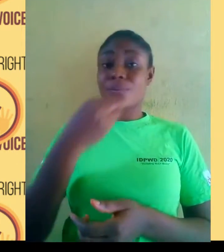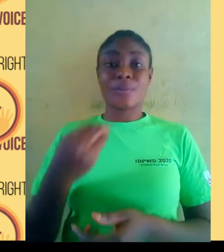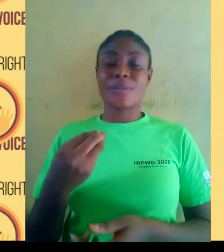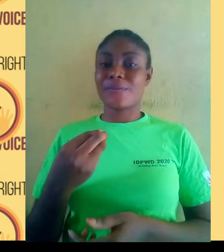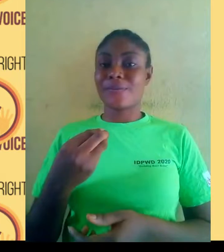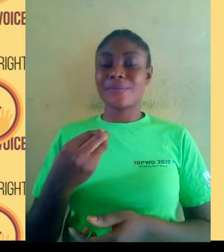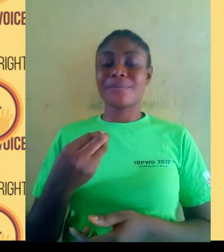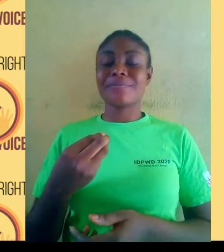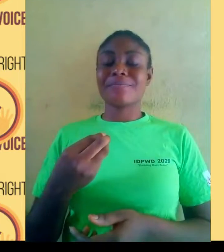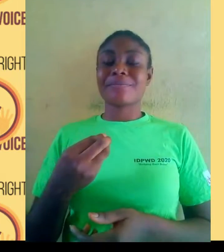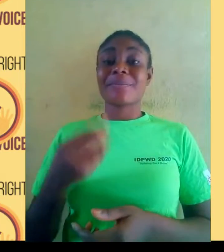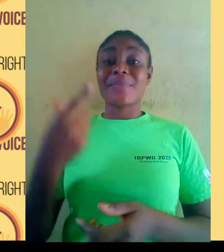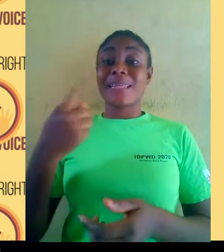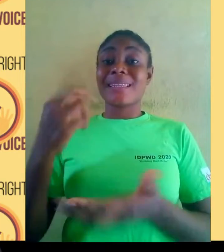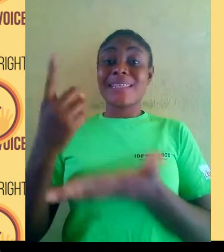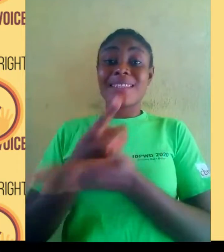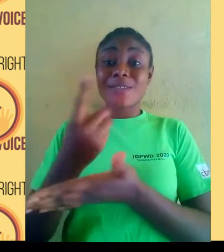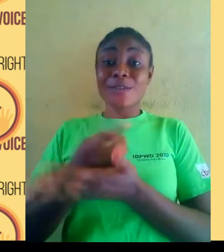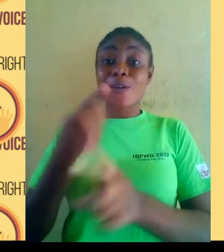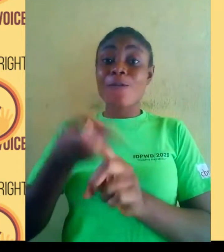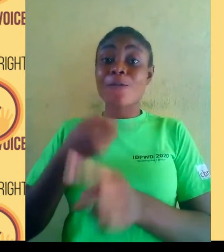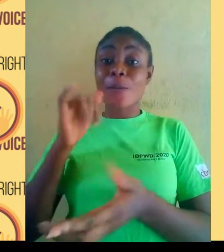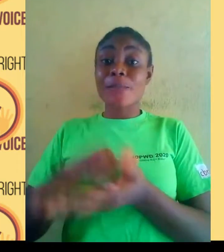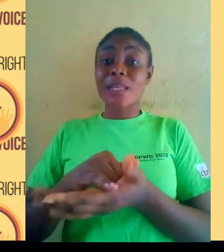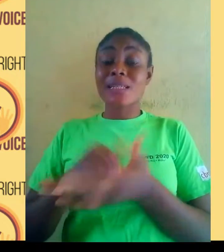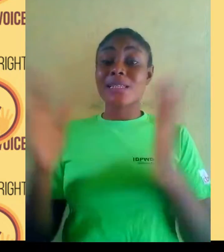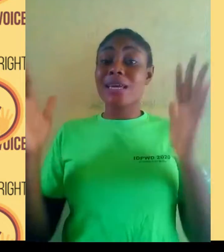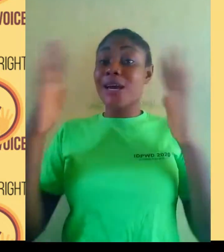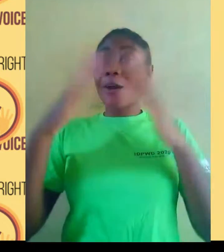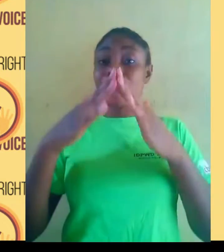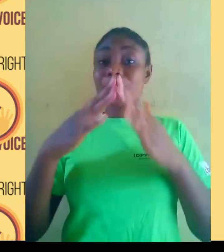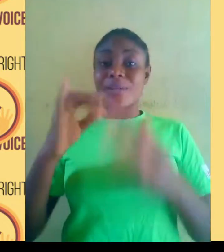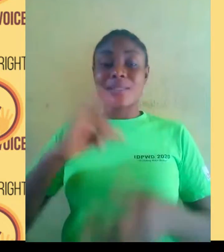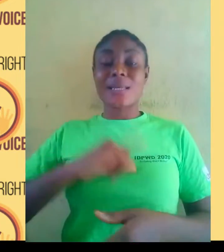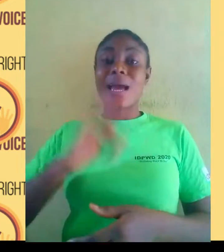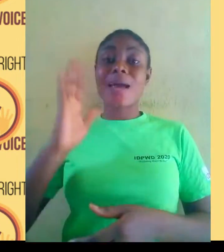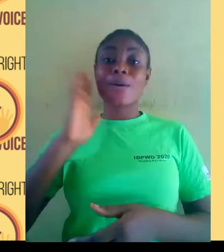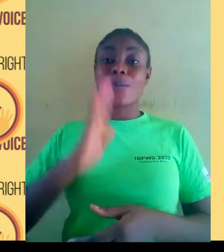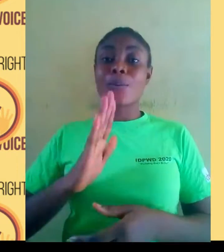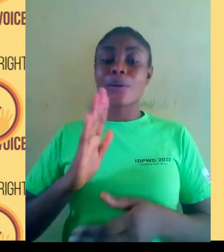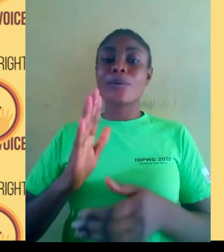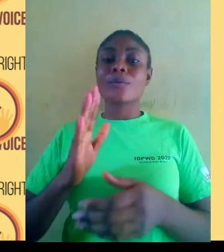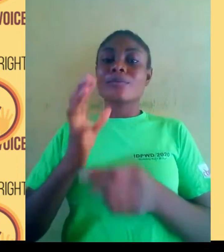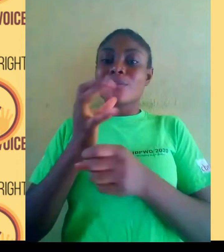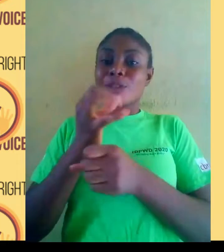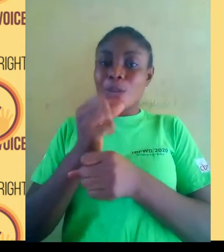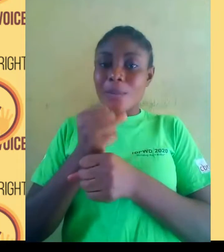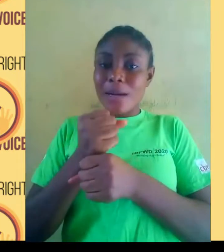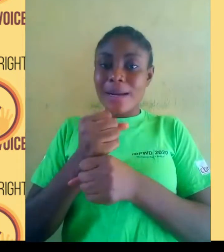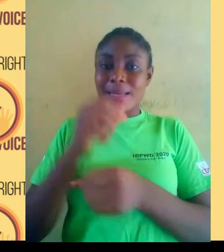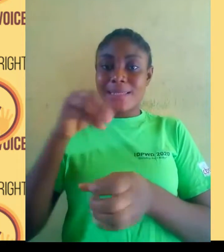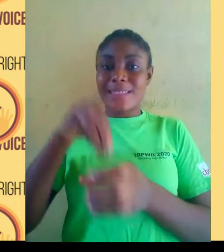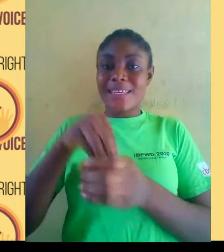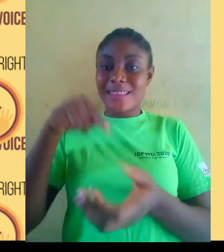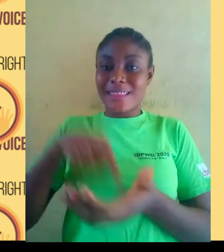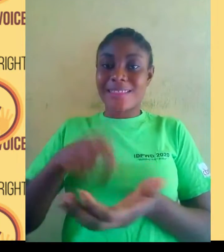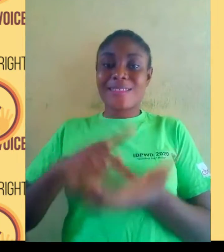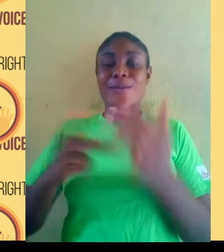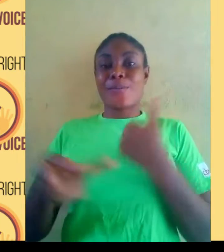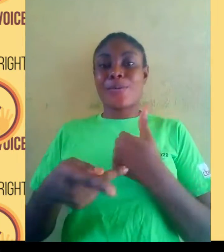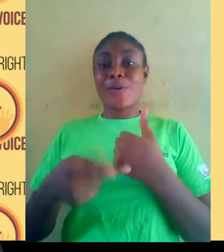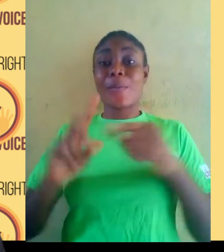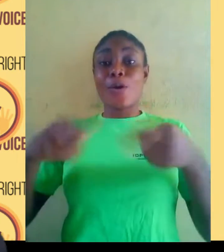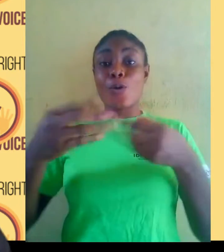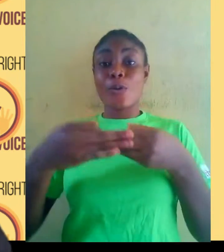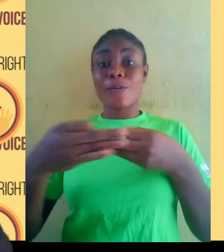awesome. The discussions from that conference, I'm going to be recapping in this program